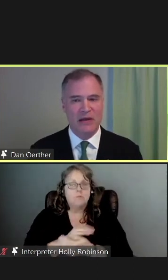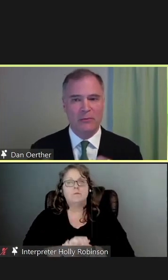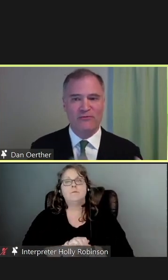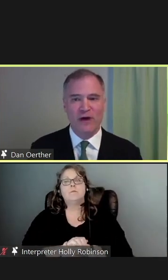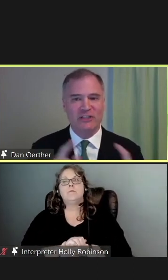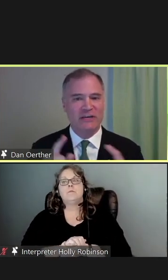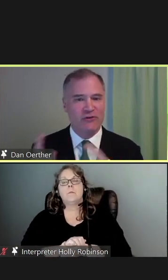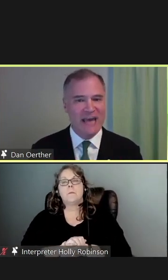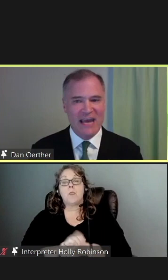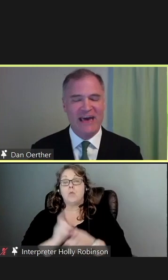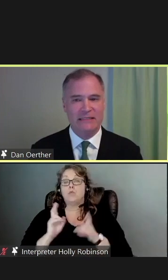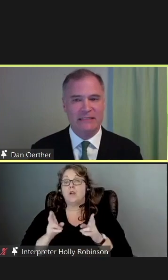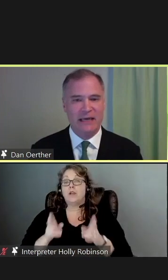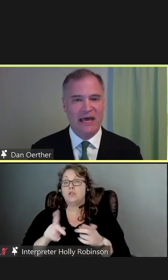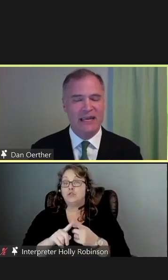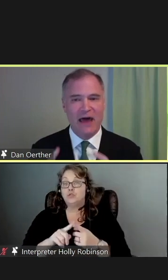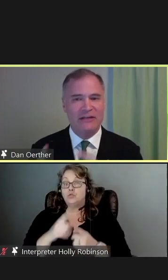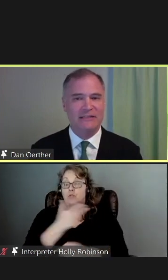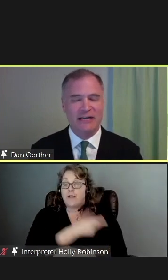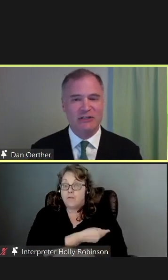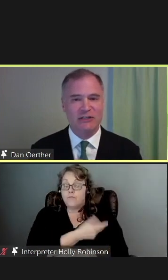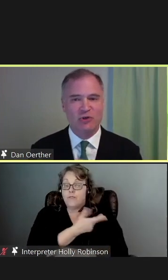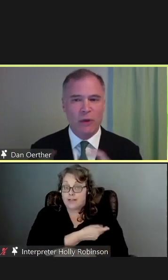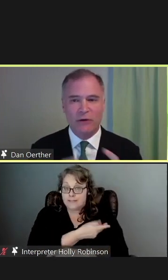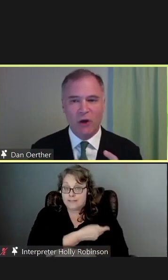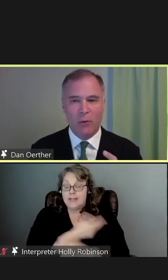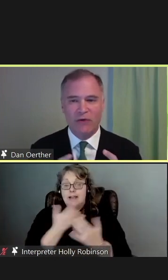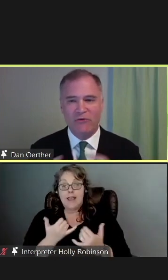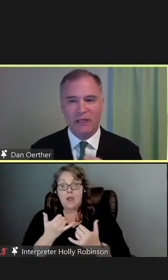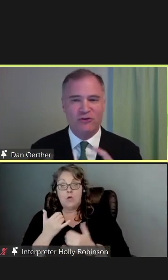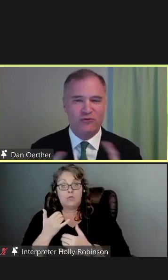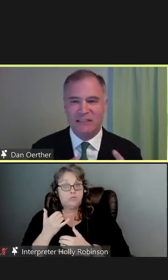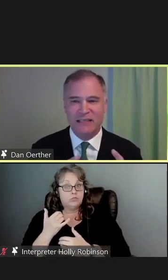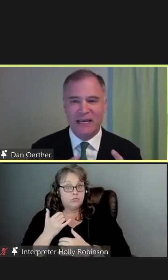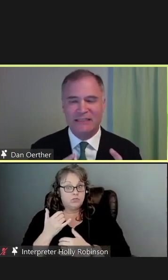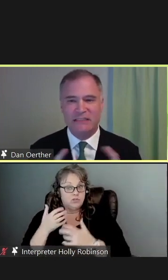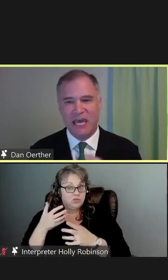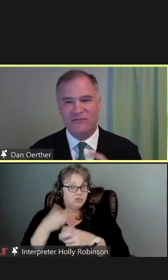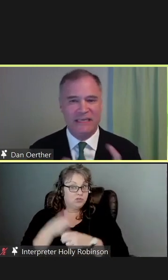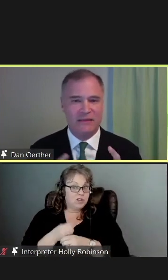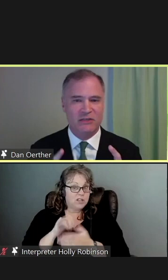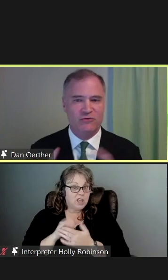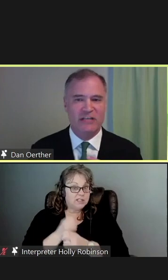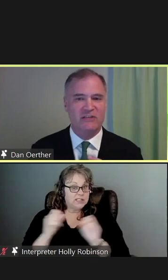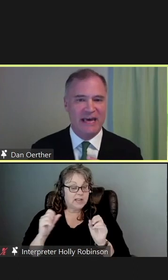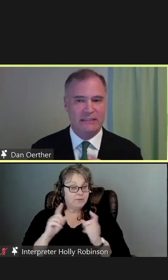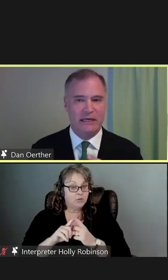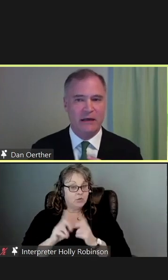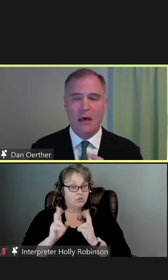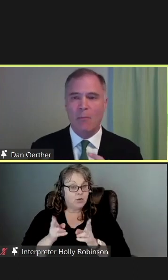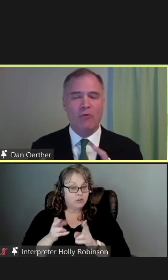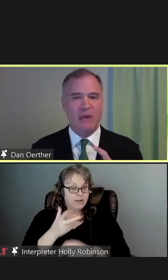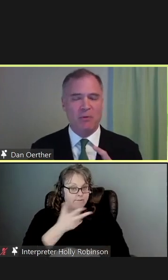mean, we've rushed to create a vaccine, and now the discussion is, do we or don't we really trust that it's safe to get this rushed